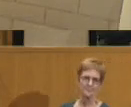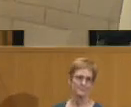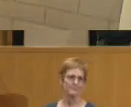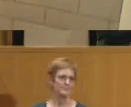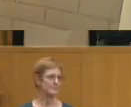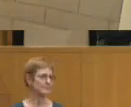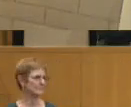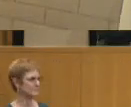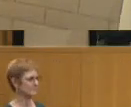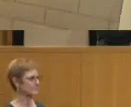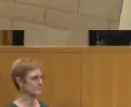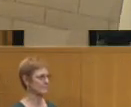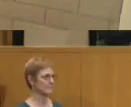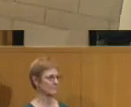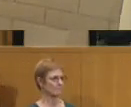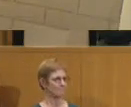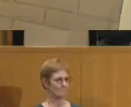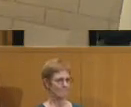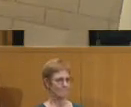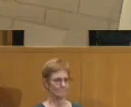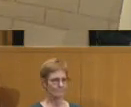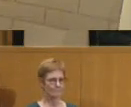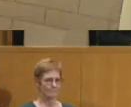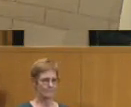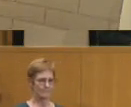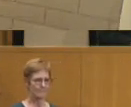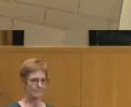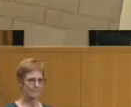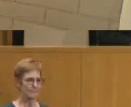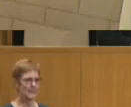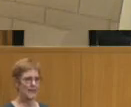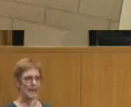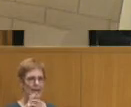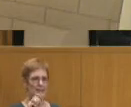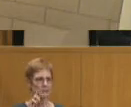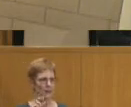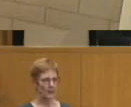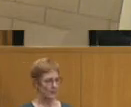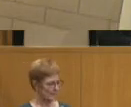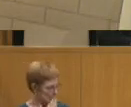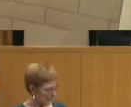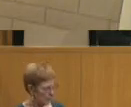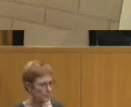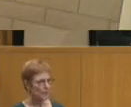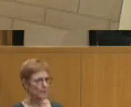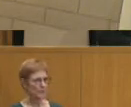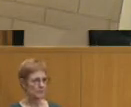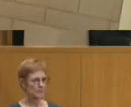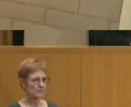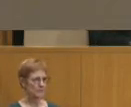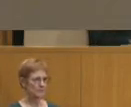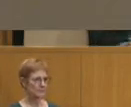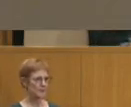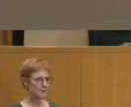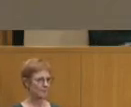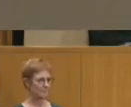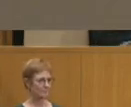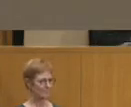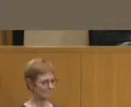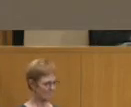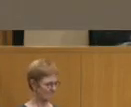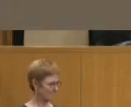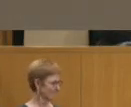we've made a new commitment to be engaged, to be informed, and to lead, to know our neighbors, to